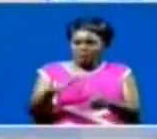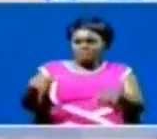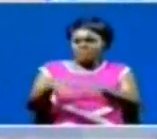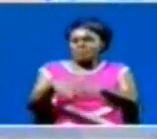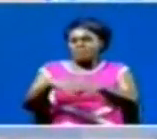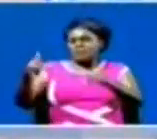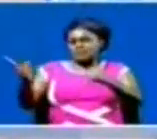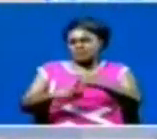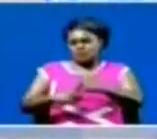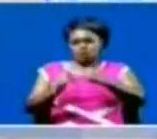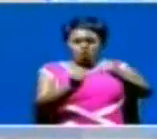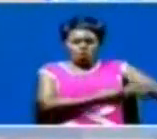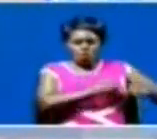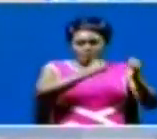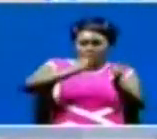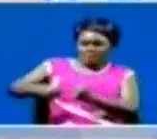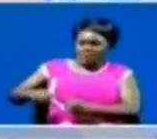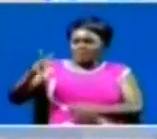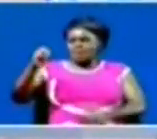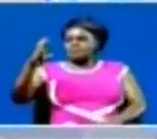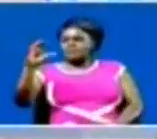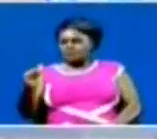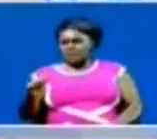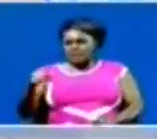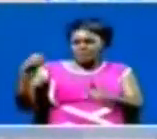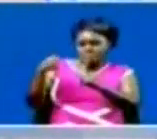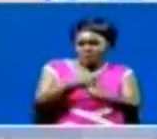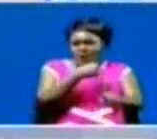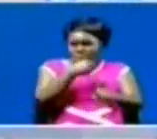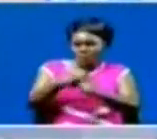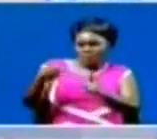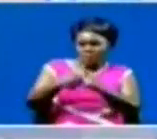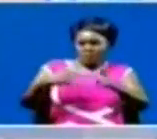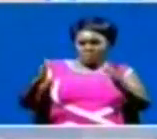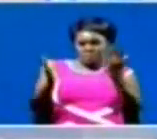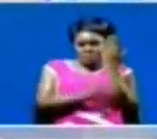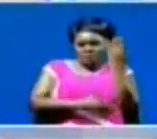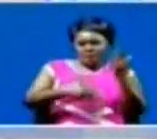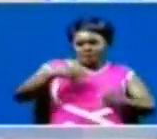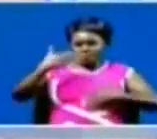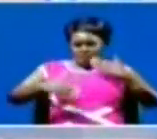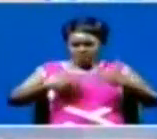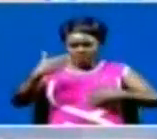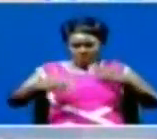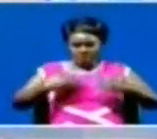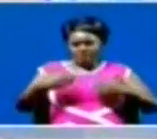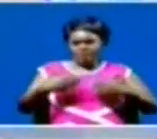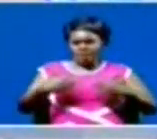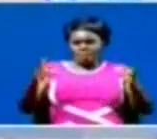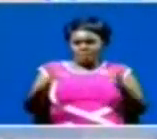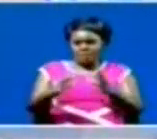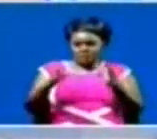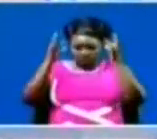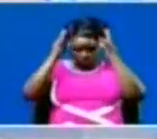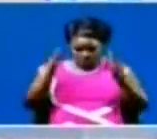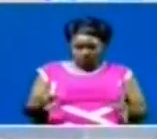members of the Homa Bay County Assembly following recent acts of violence, unruly behavior and disobedience to party decisions. The